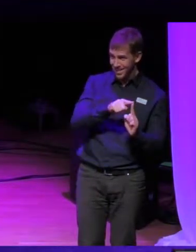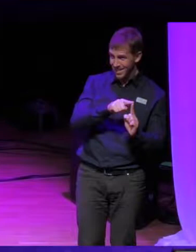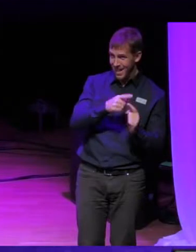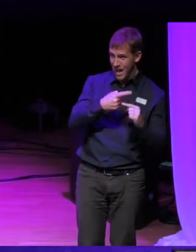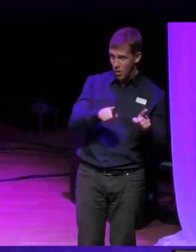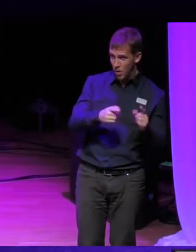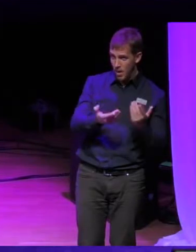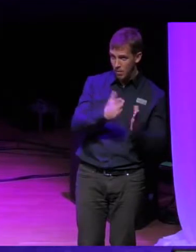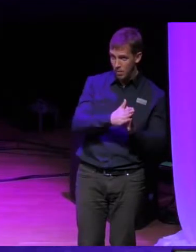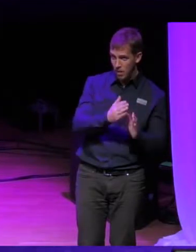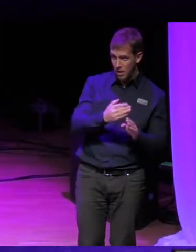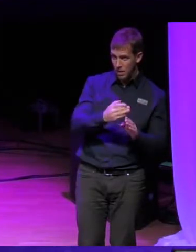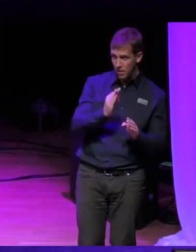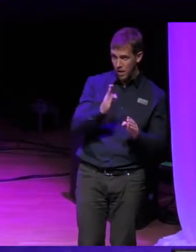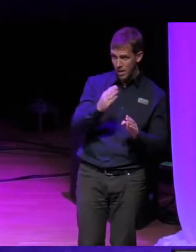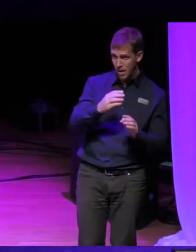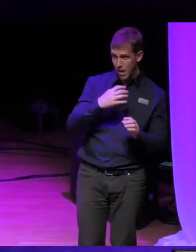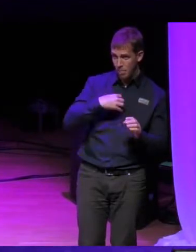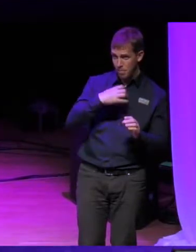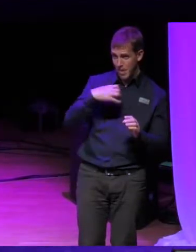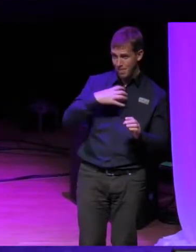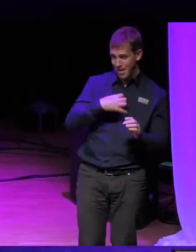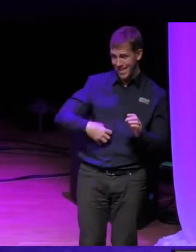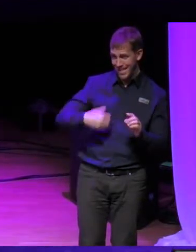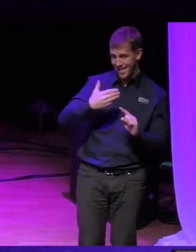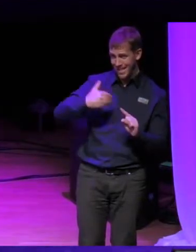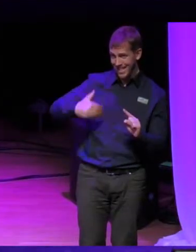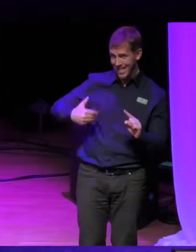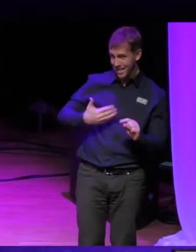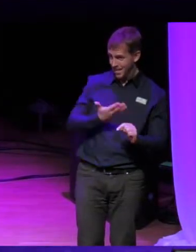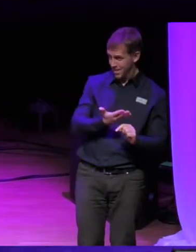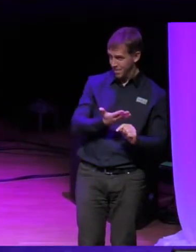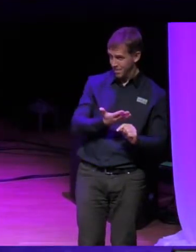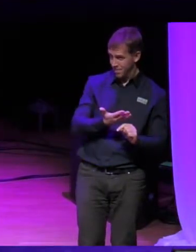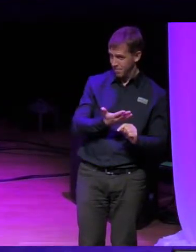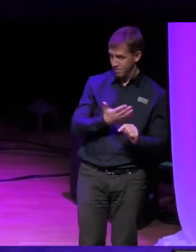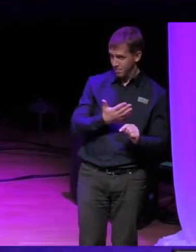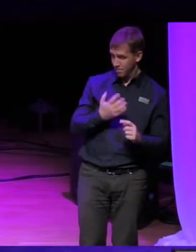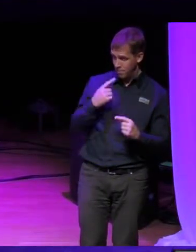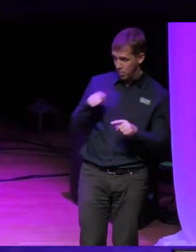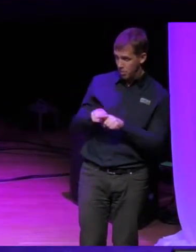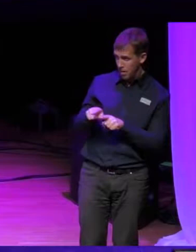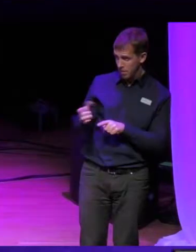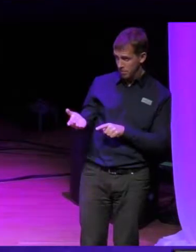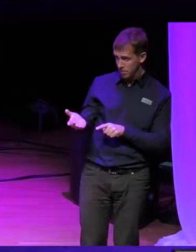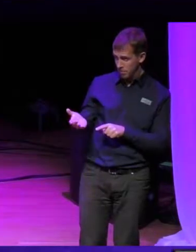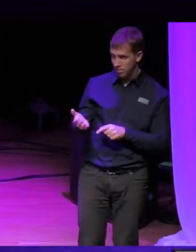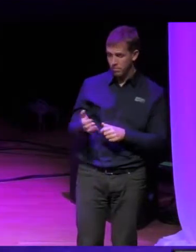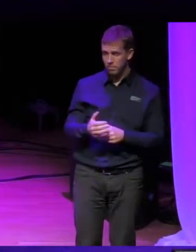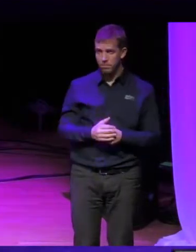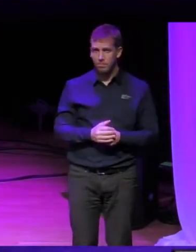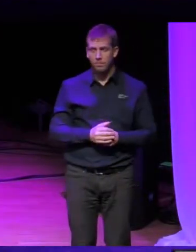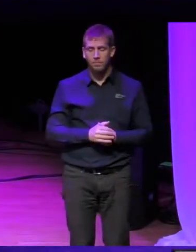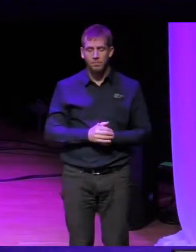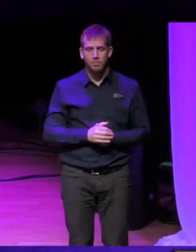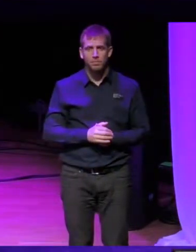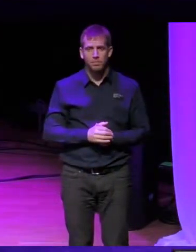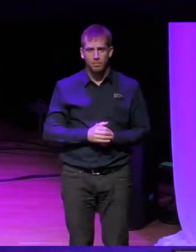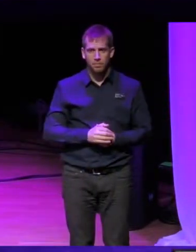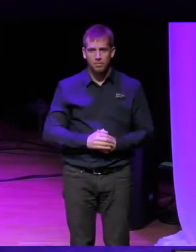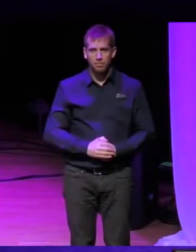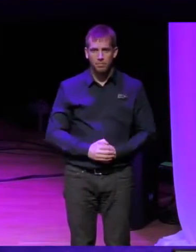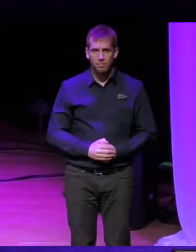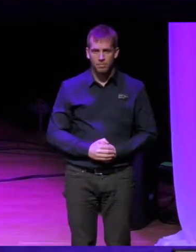with the Constitution or not. Do you think there's a difference with the politics that Trump is having and the other